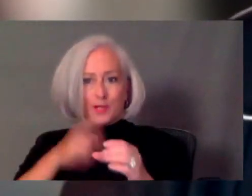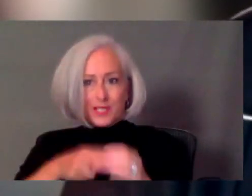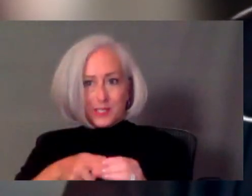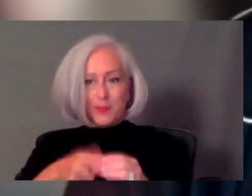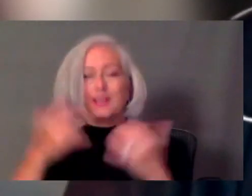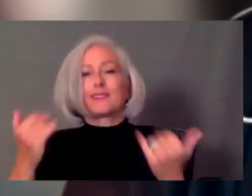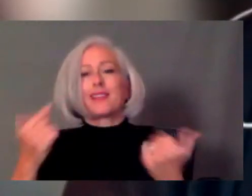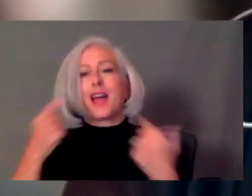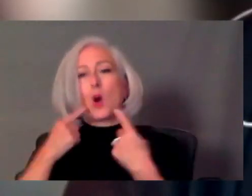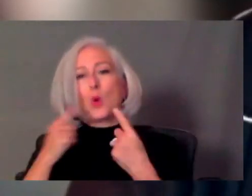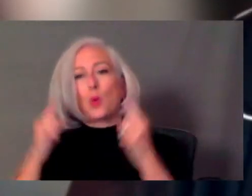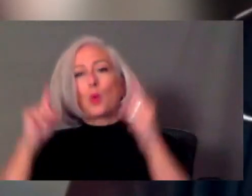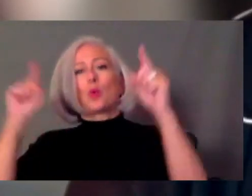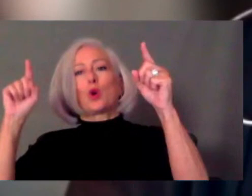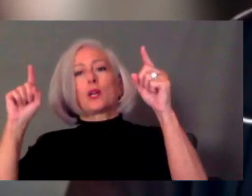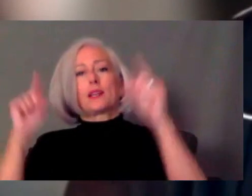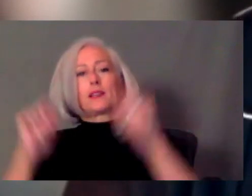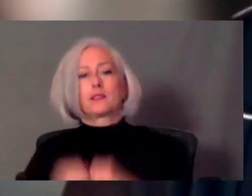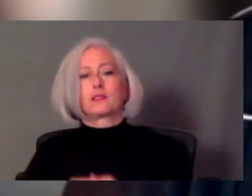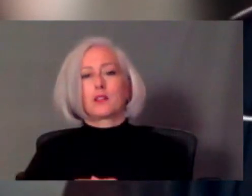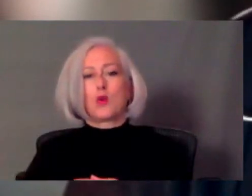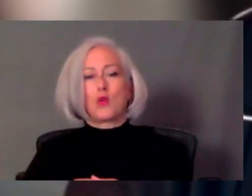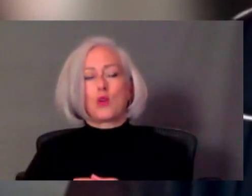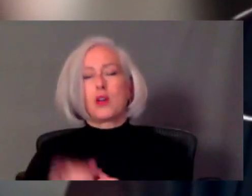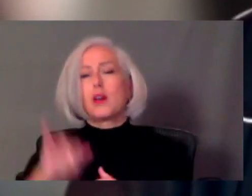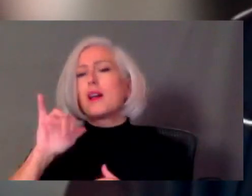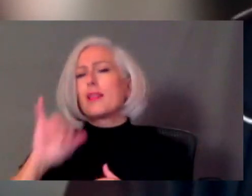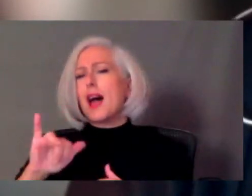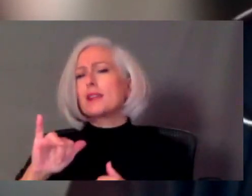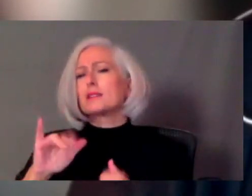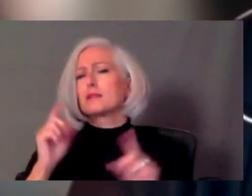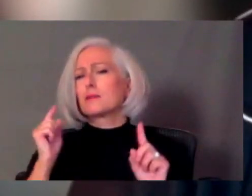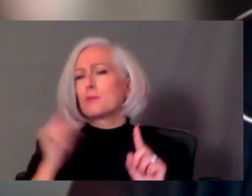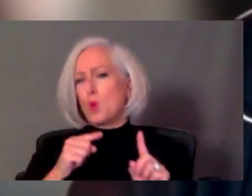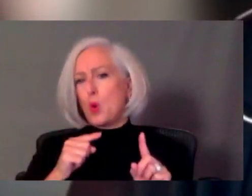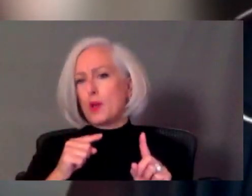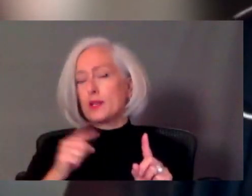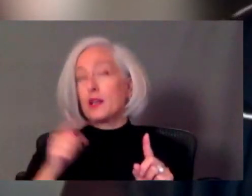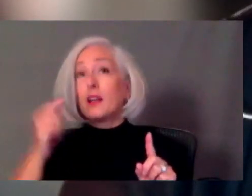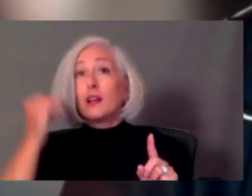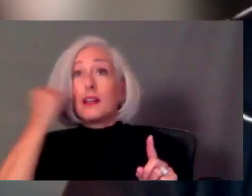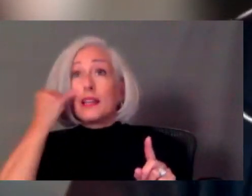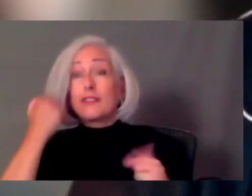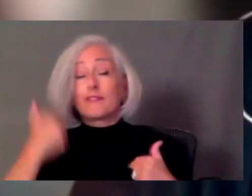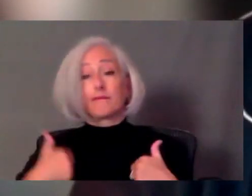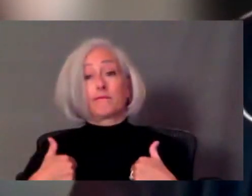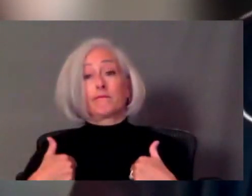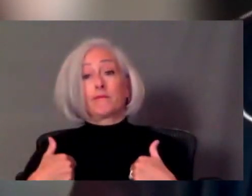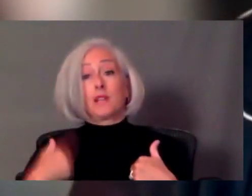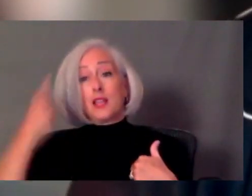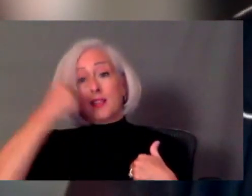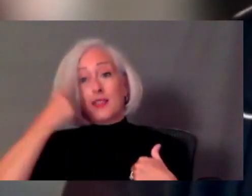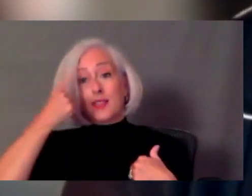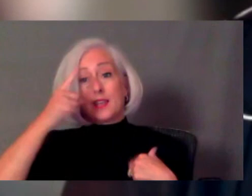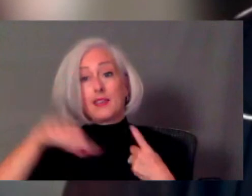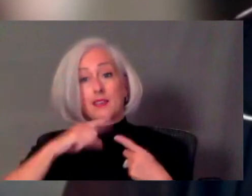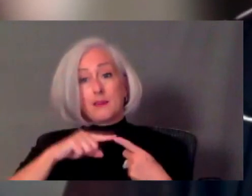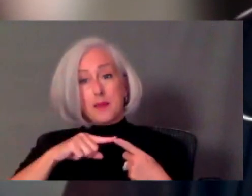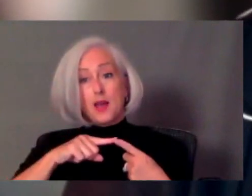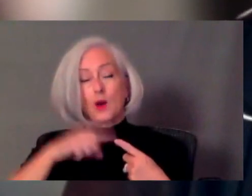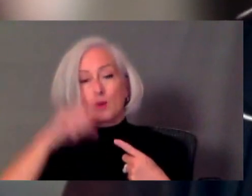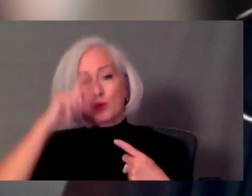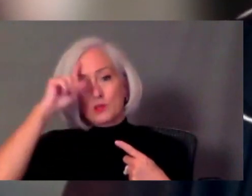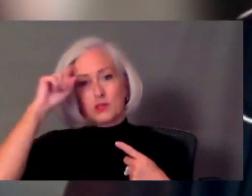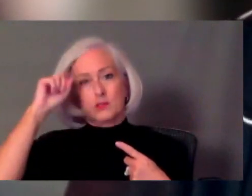of questions, and all my questions I felt were answered to my satisfaction. Don't shy away from participation.